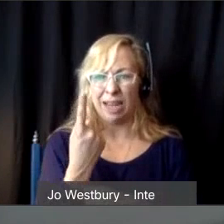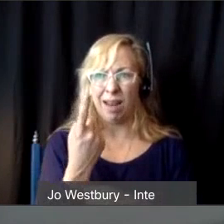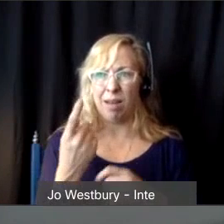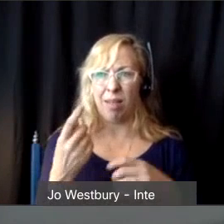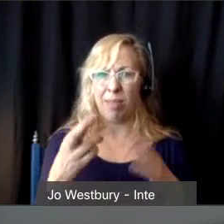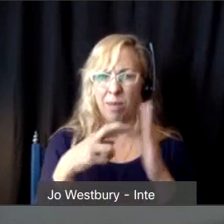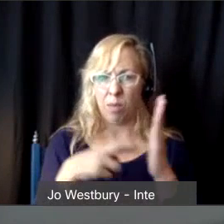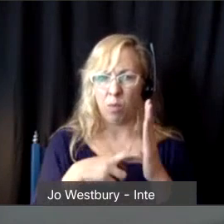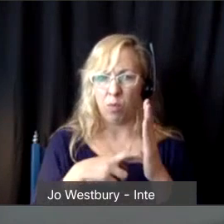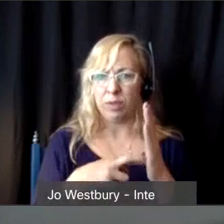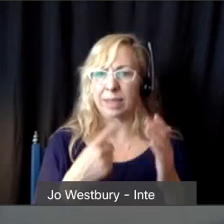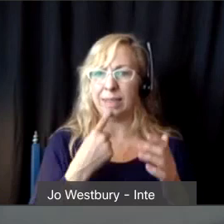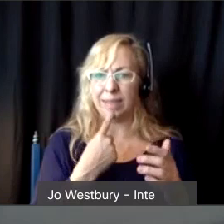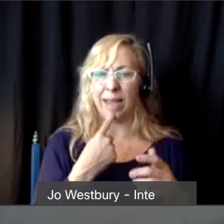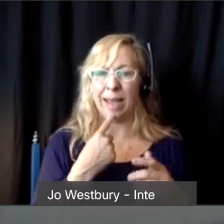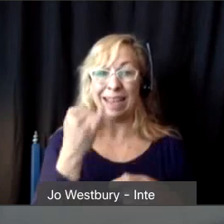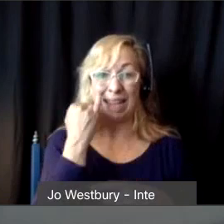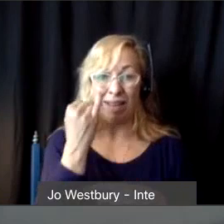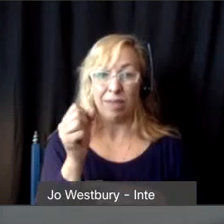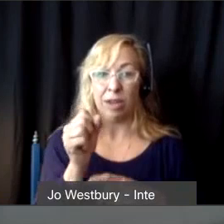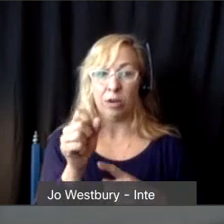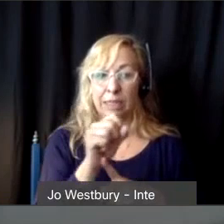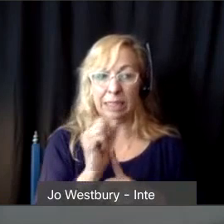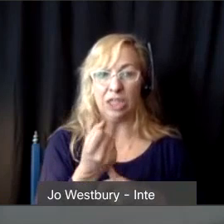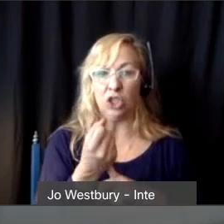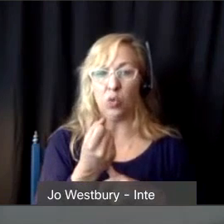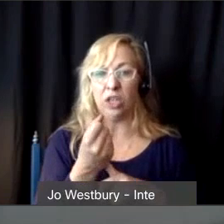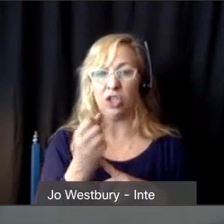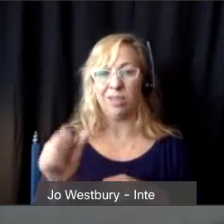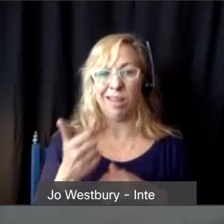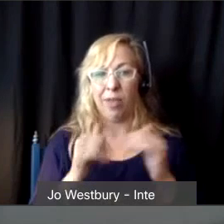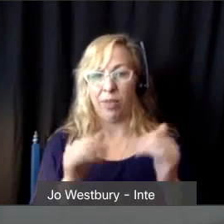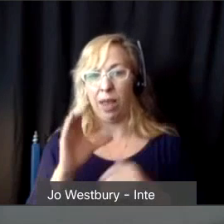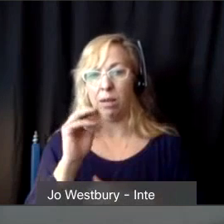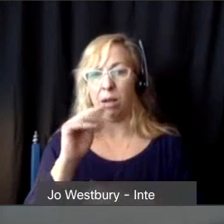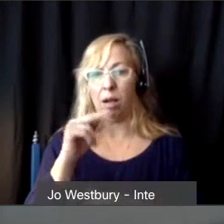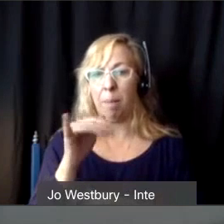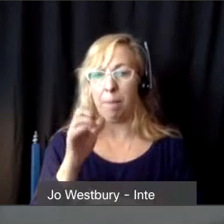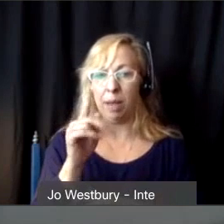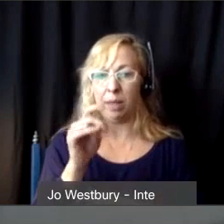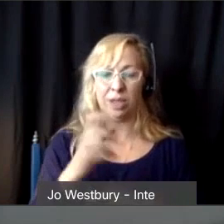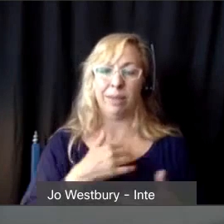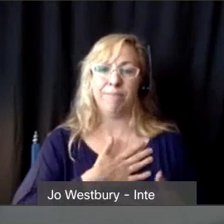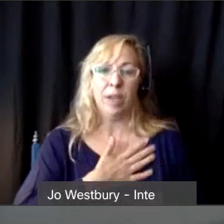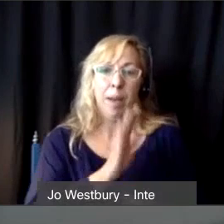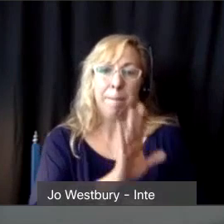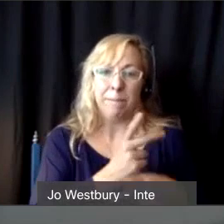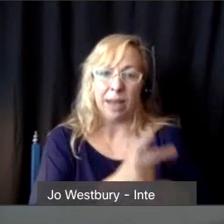can occur in situations other than primarily compassionate care? Absolutely, yes. So